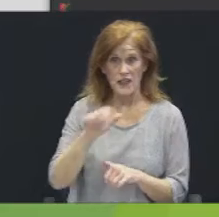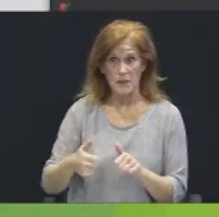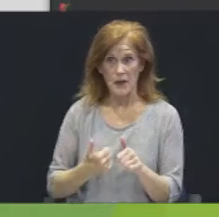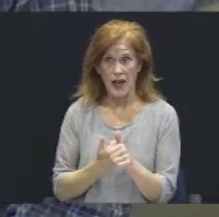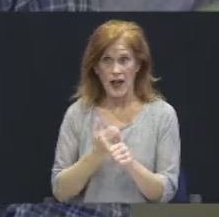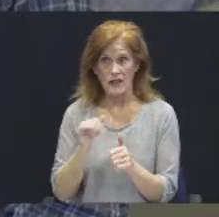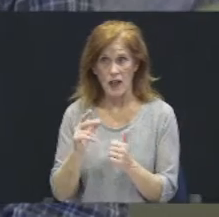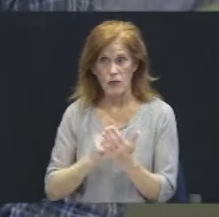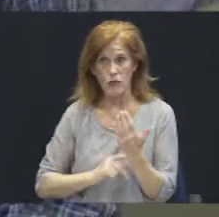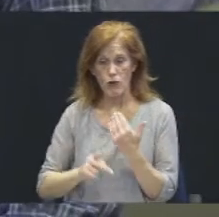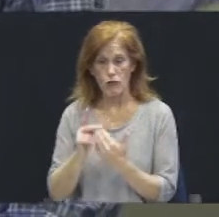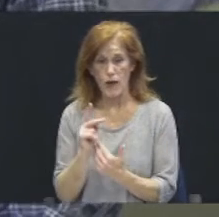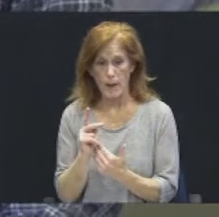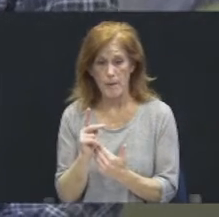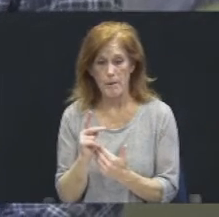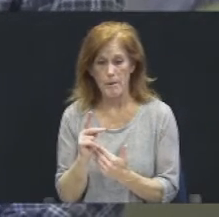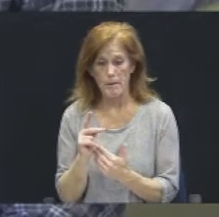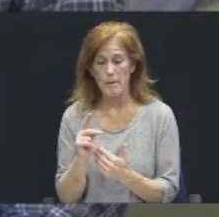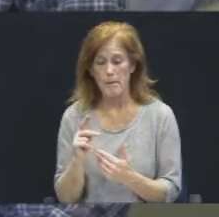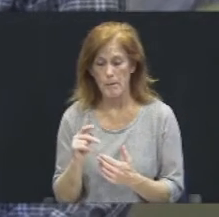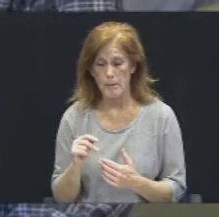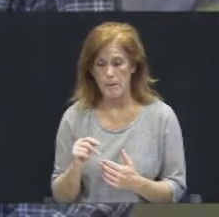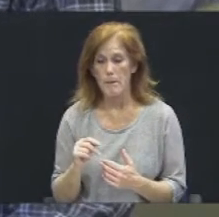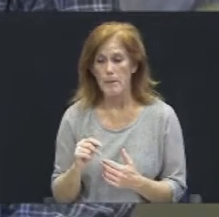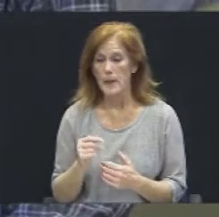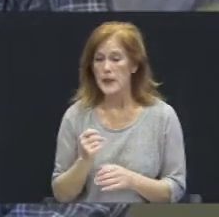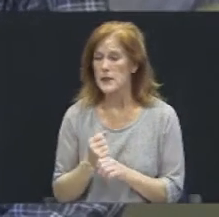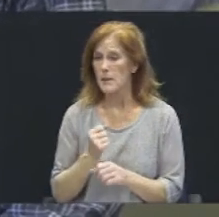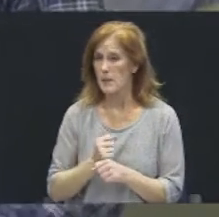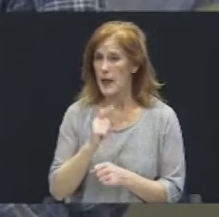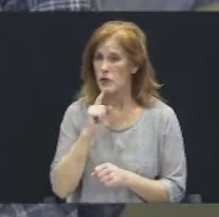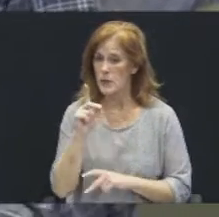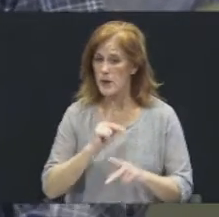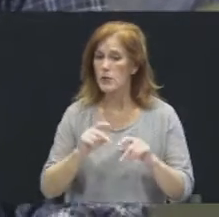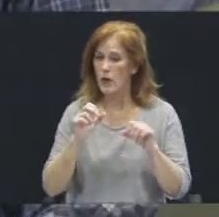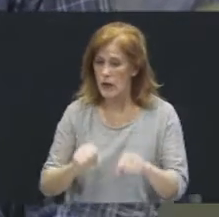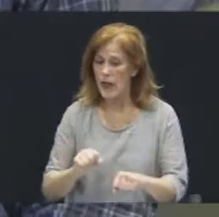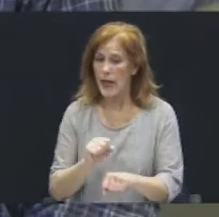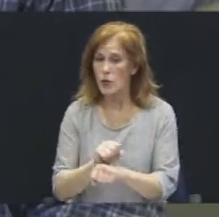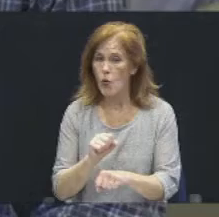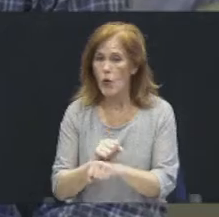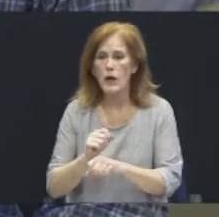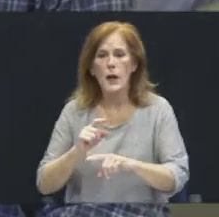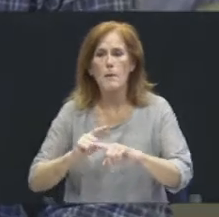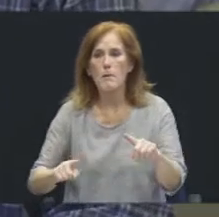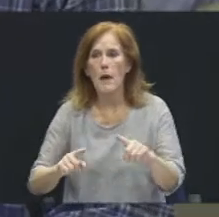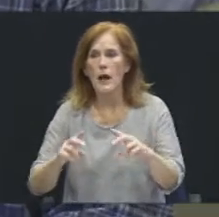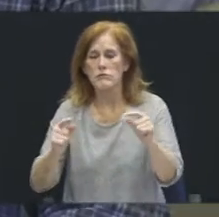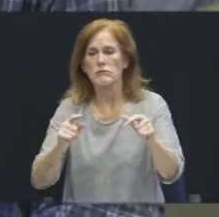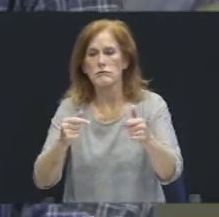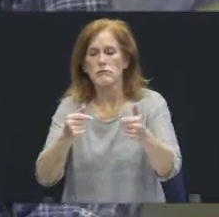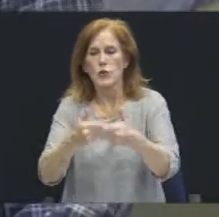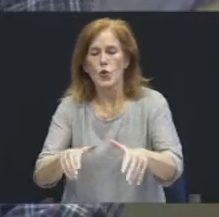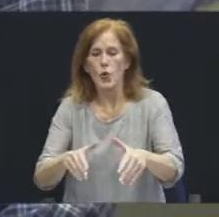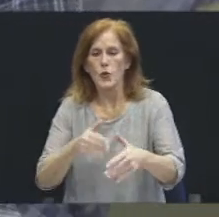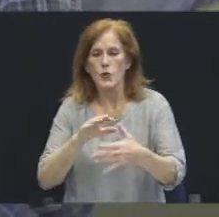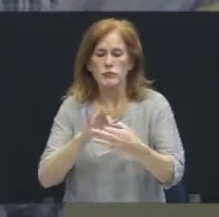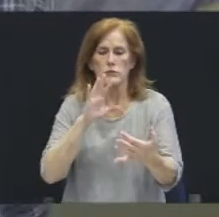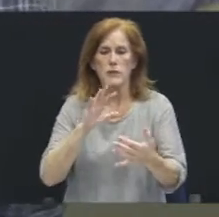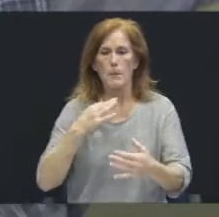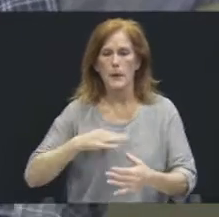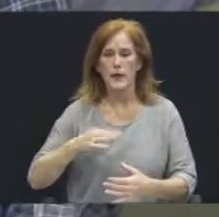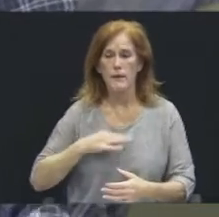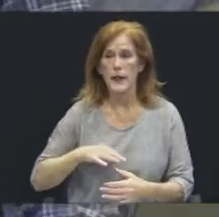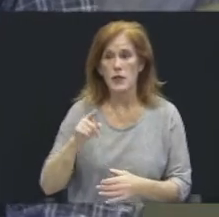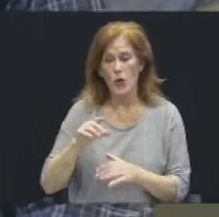that program is to make sure that people can work and not lose their benefits. So they do things